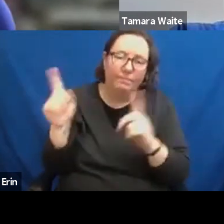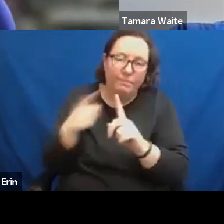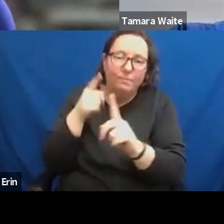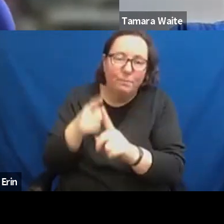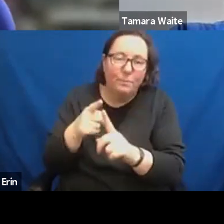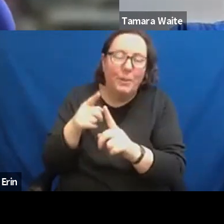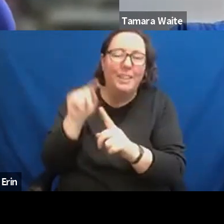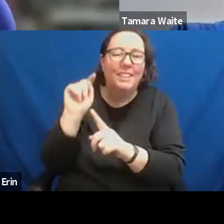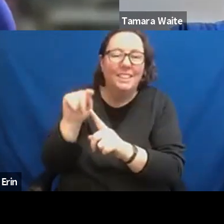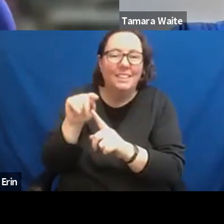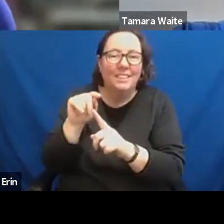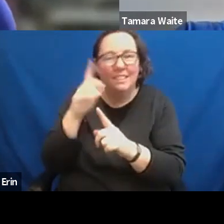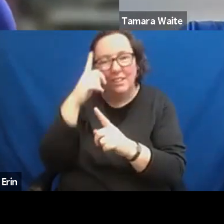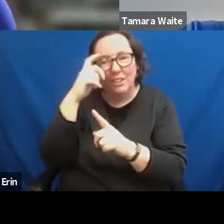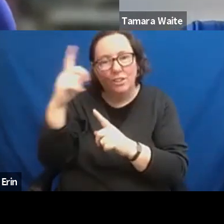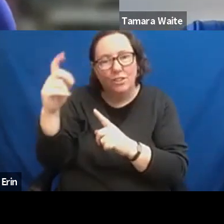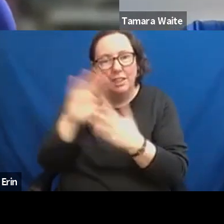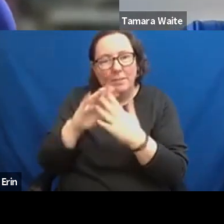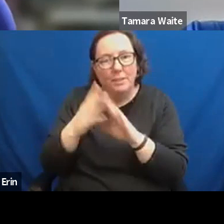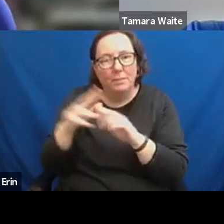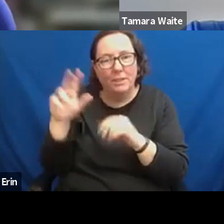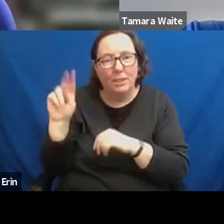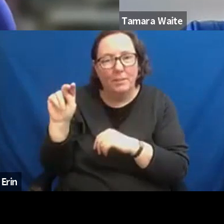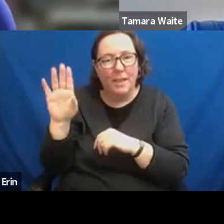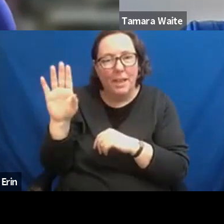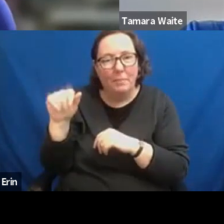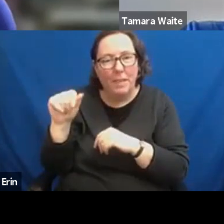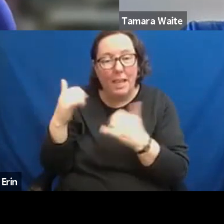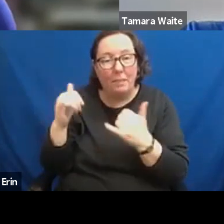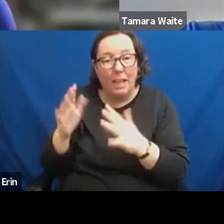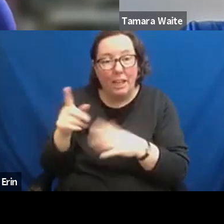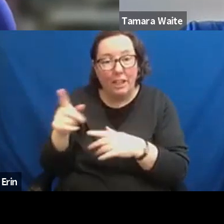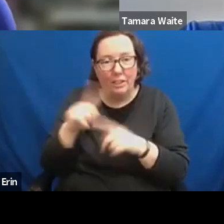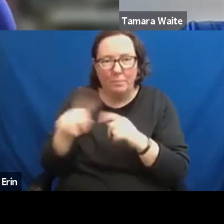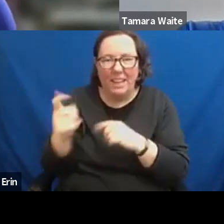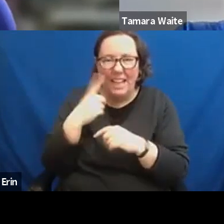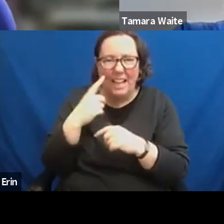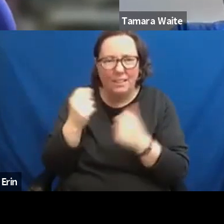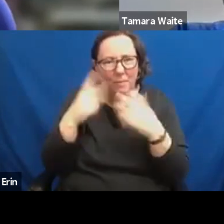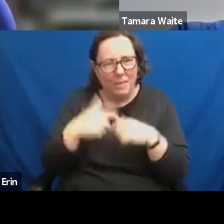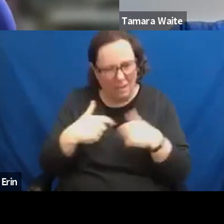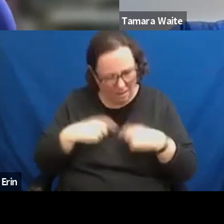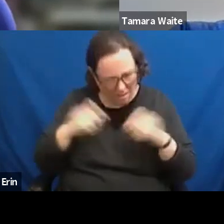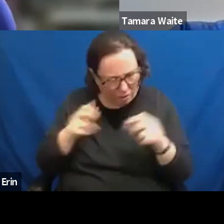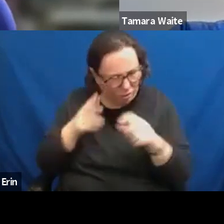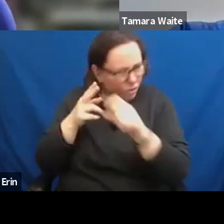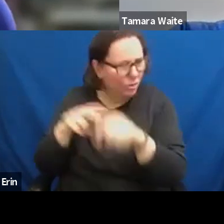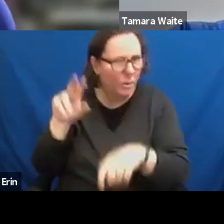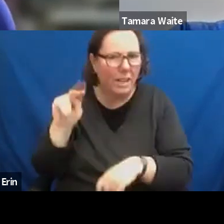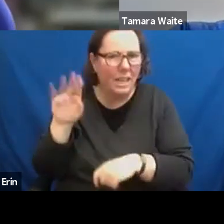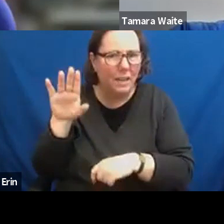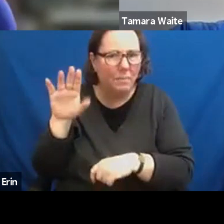that his dream is to become an NBA player, right? But he asked me that many times, can I be an NBA player? I